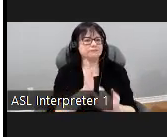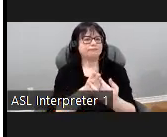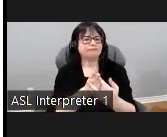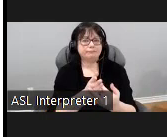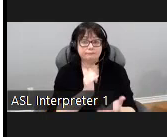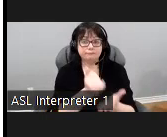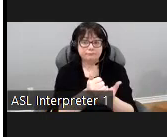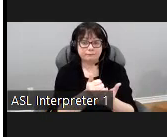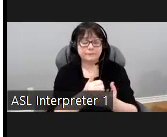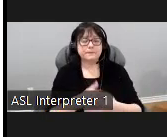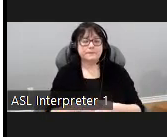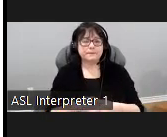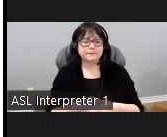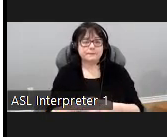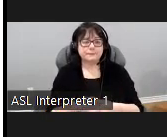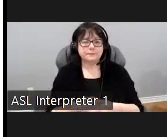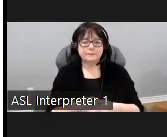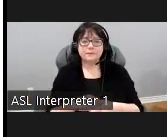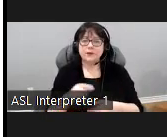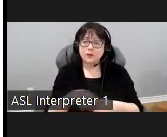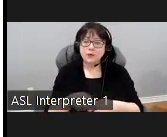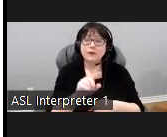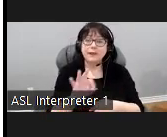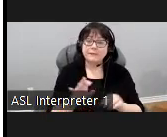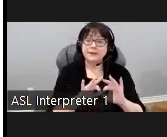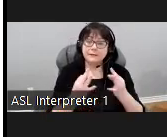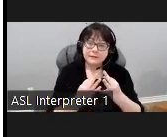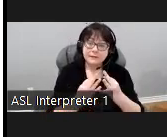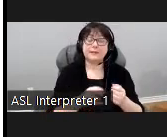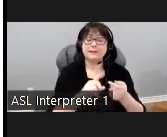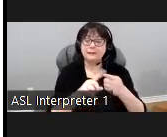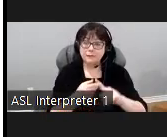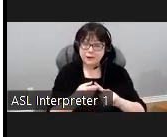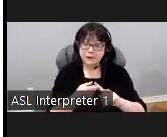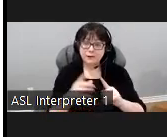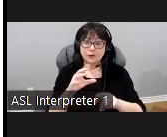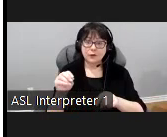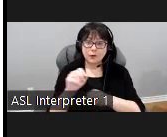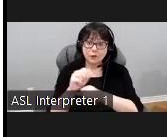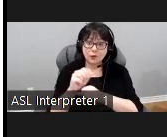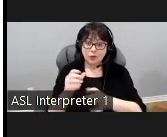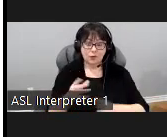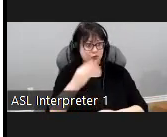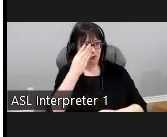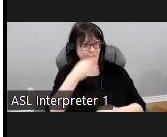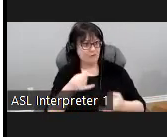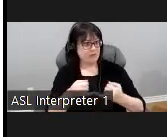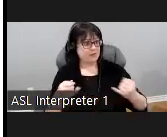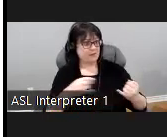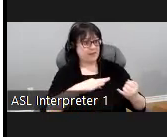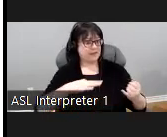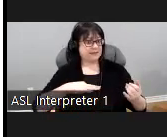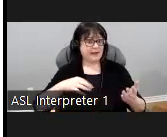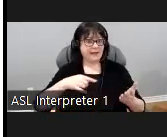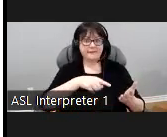held by family, friends, colleagues, and frontline professionals needs to be